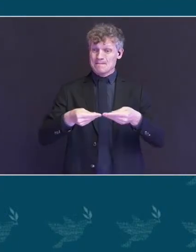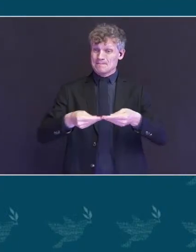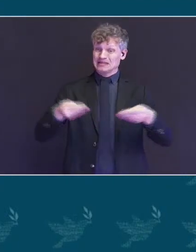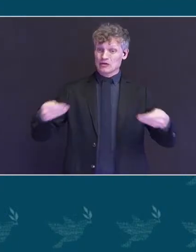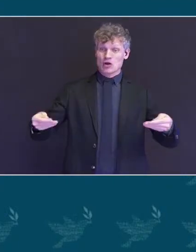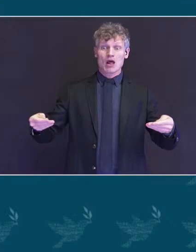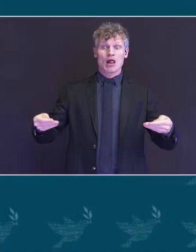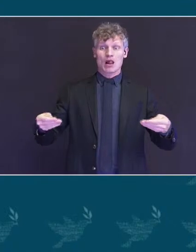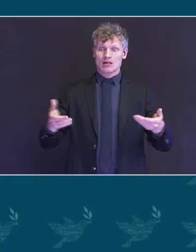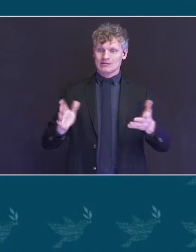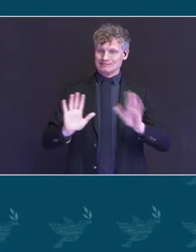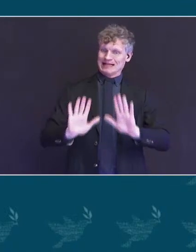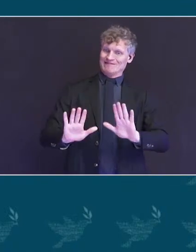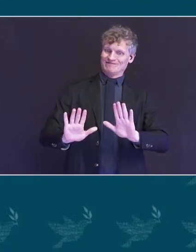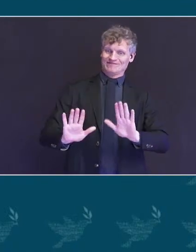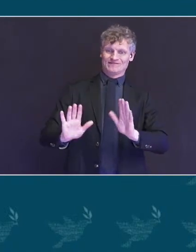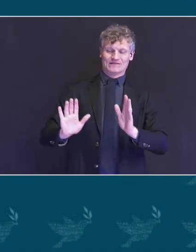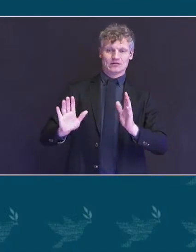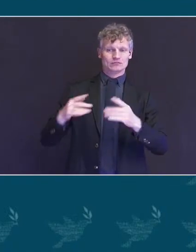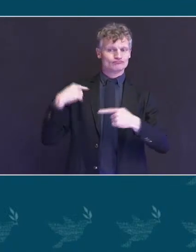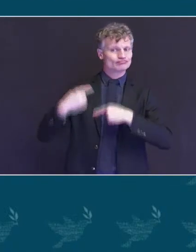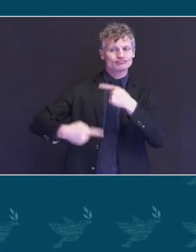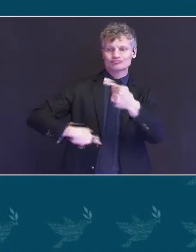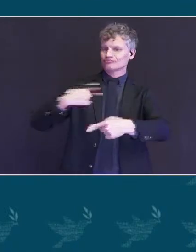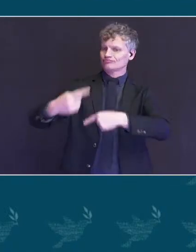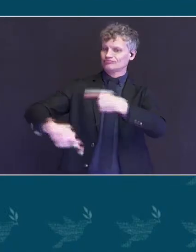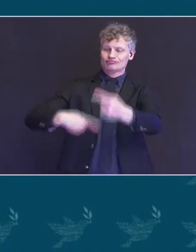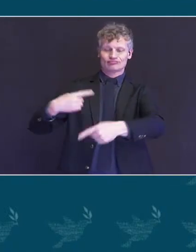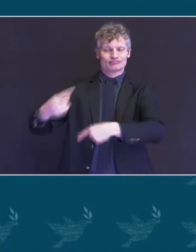ensuring long-term sustainability and reusability.